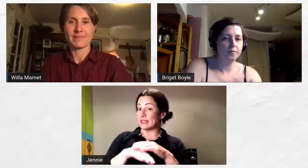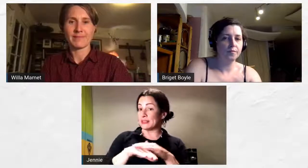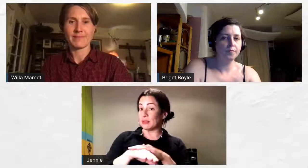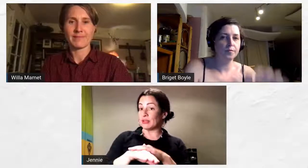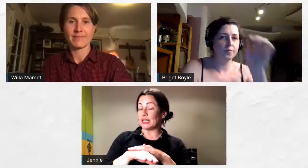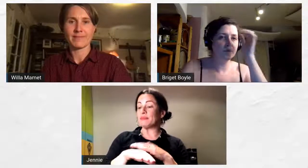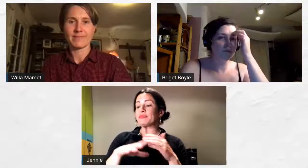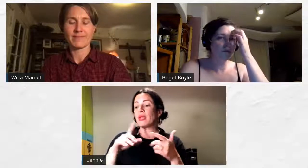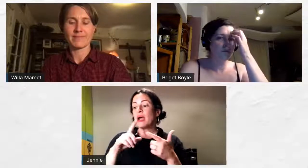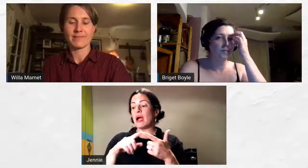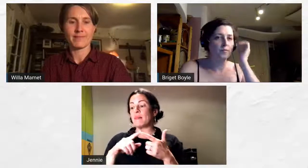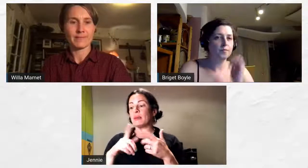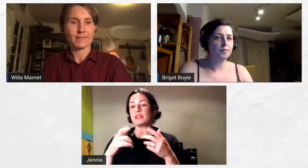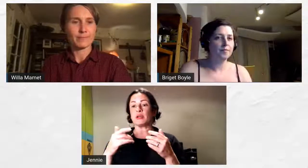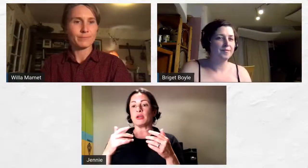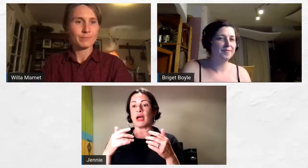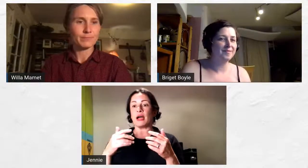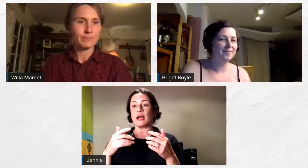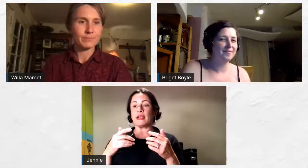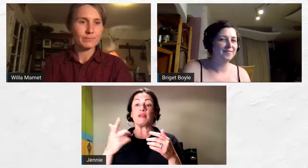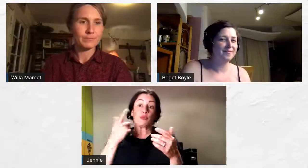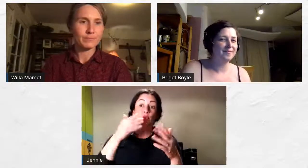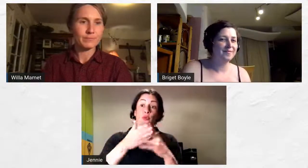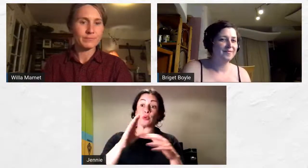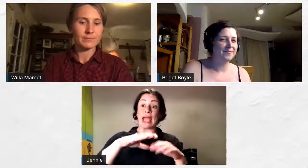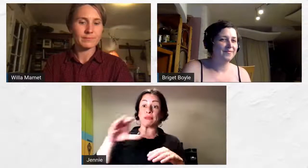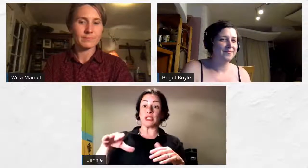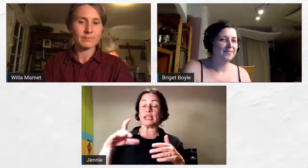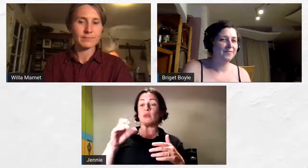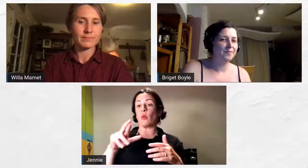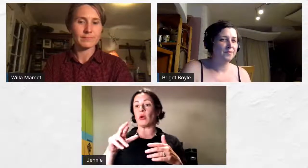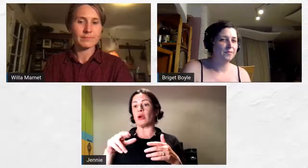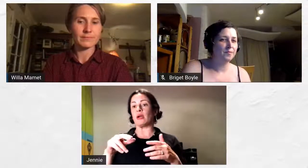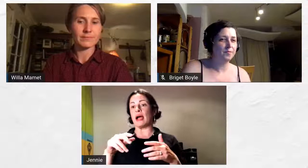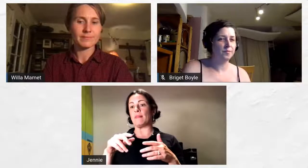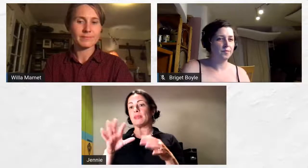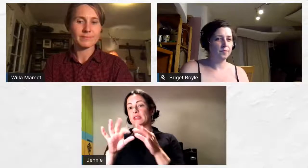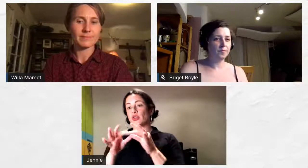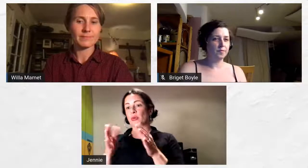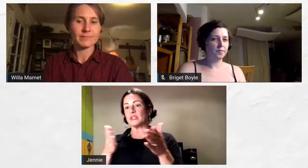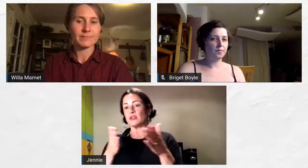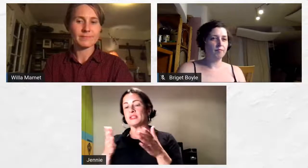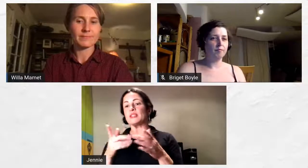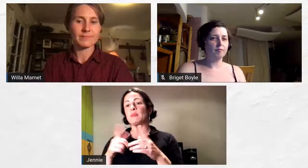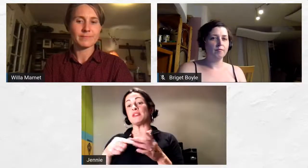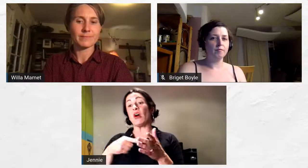only accessibility, but to through captioning or